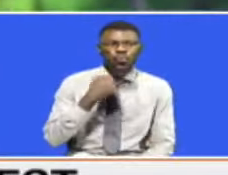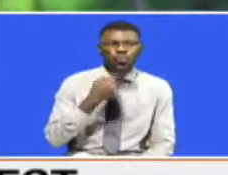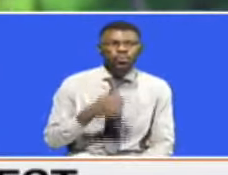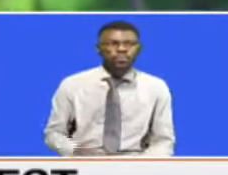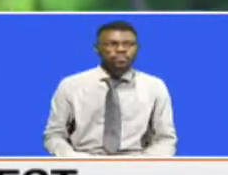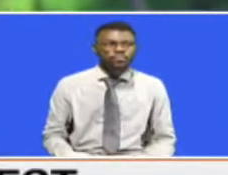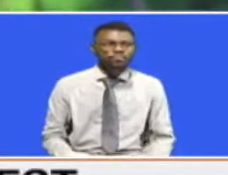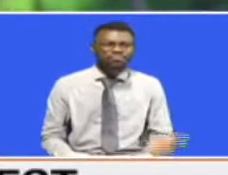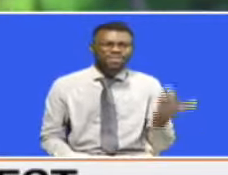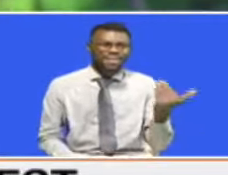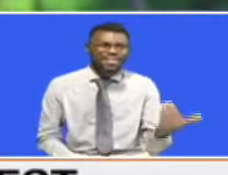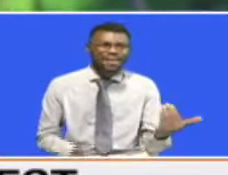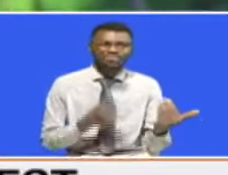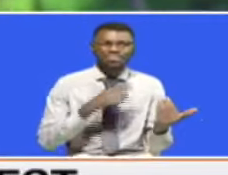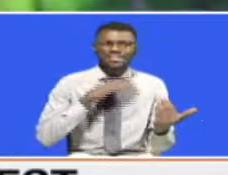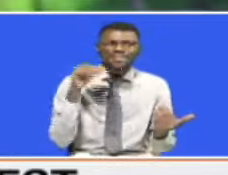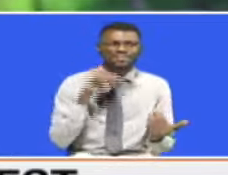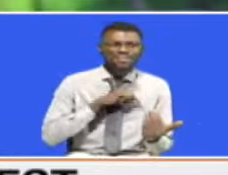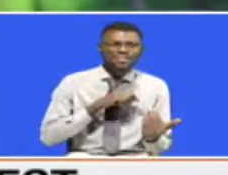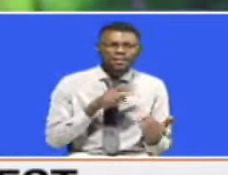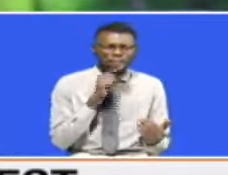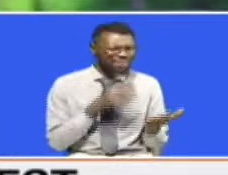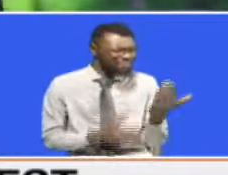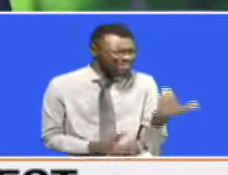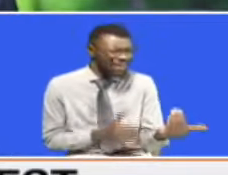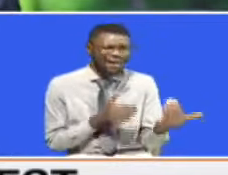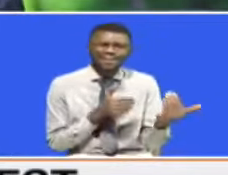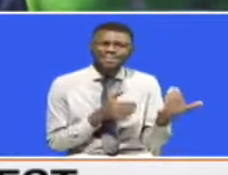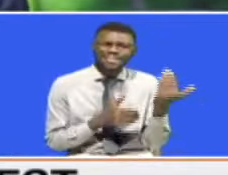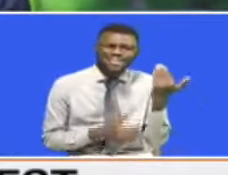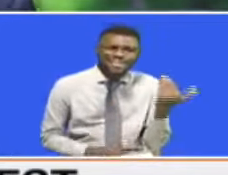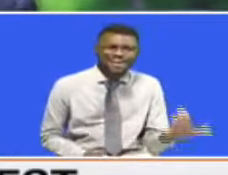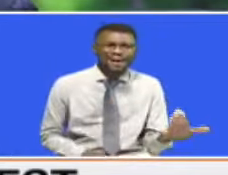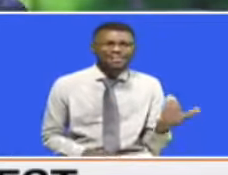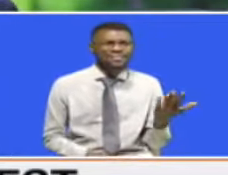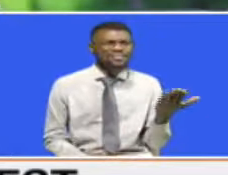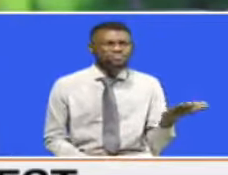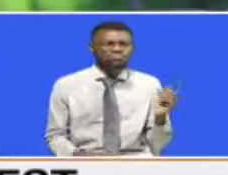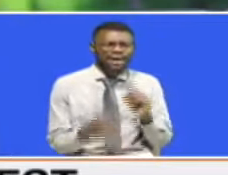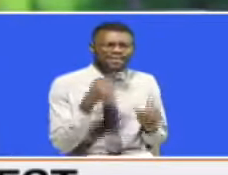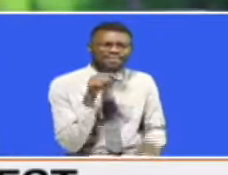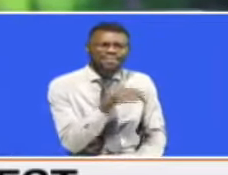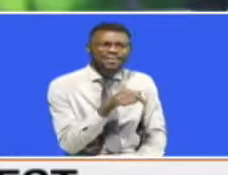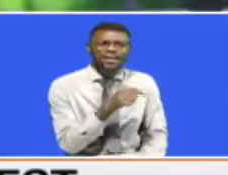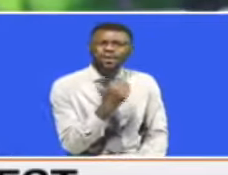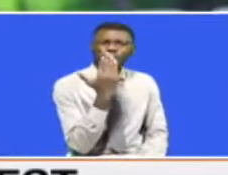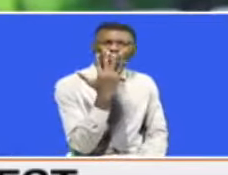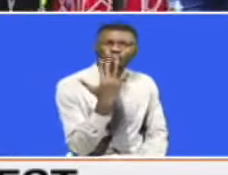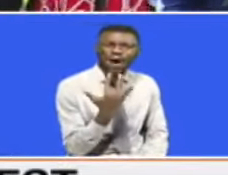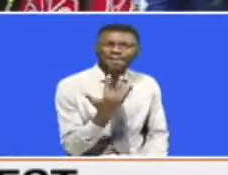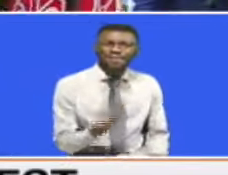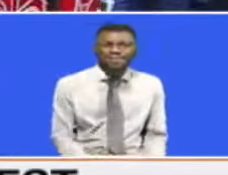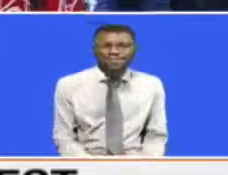The young ones. This man is very young, but to kill somebody like this.